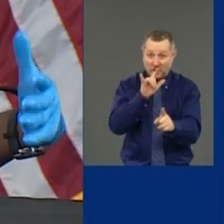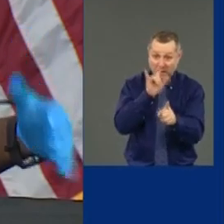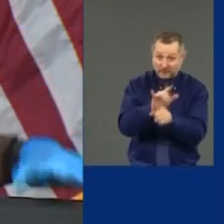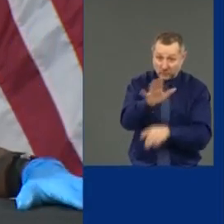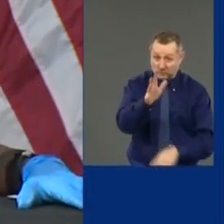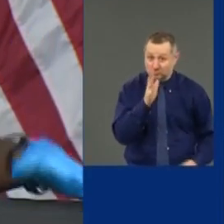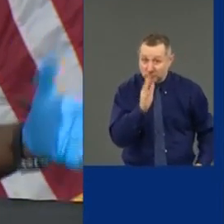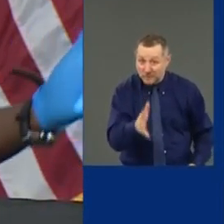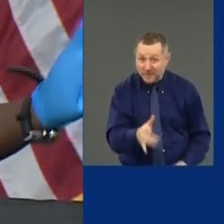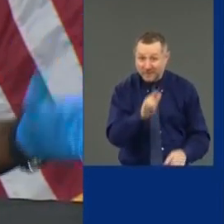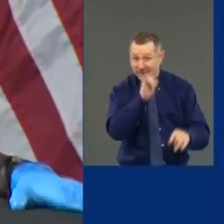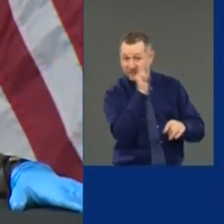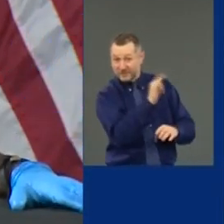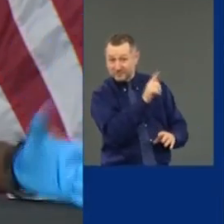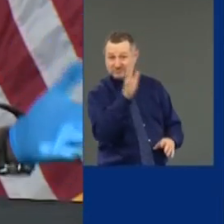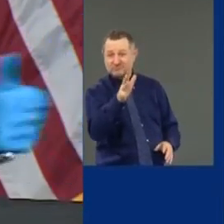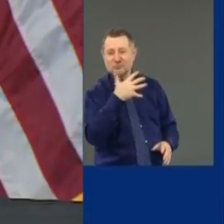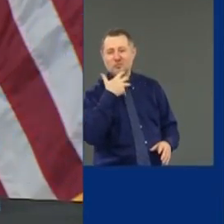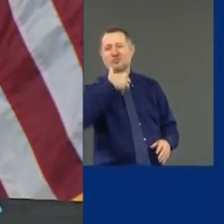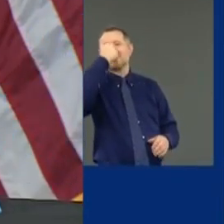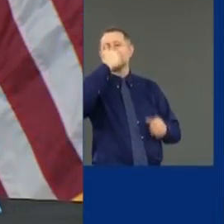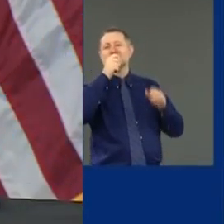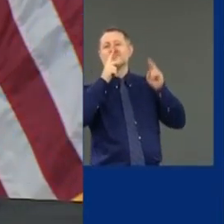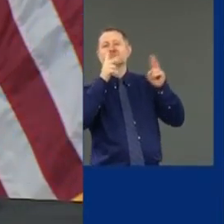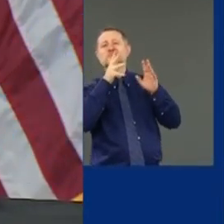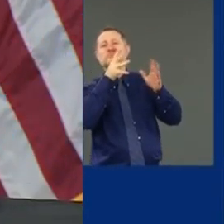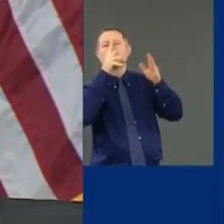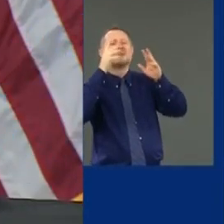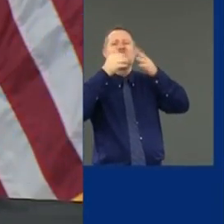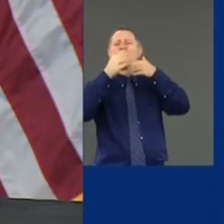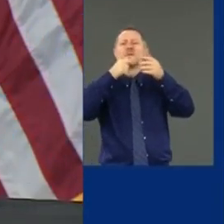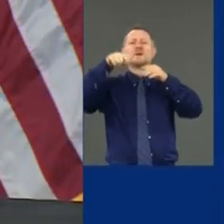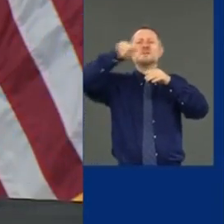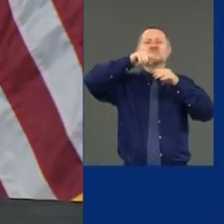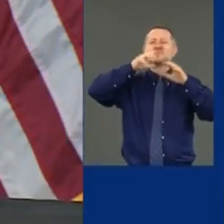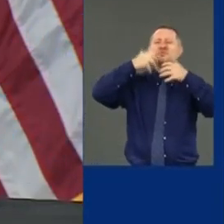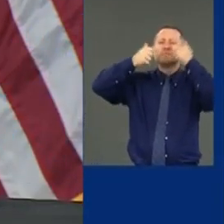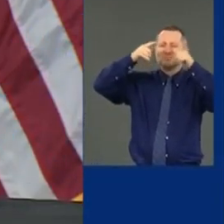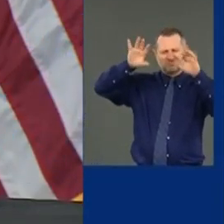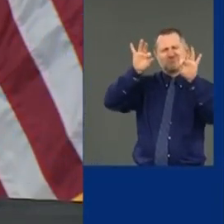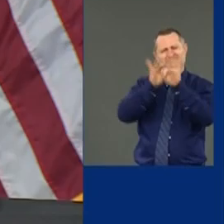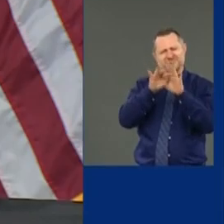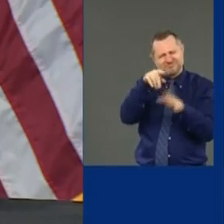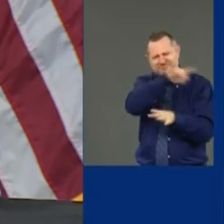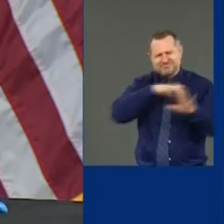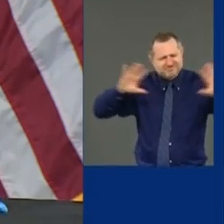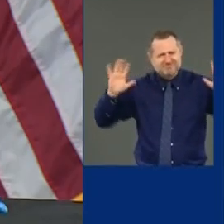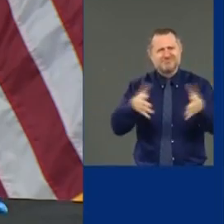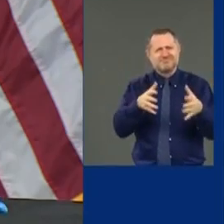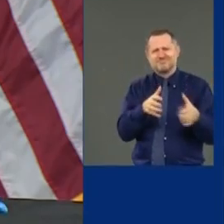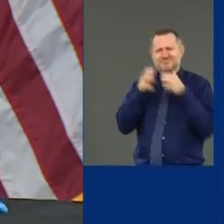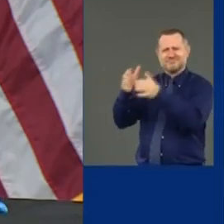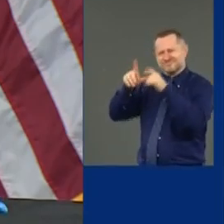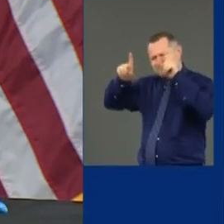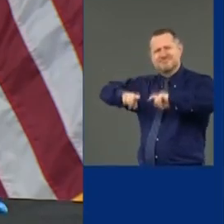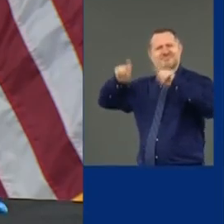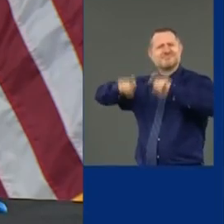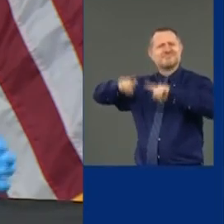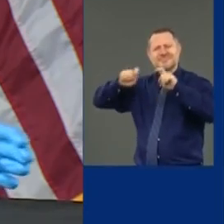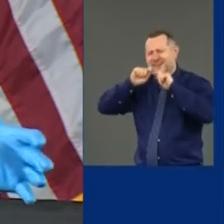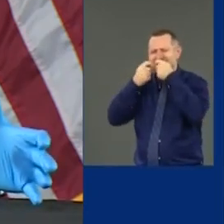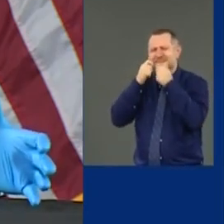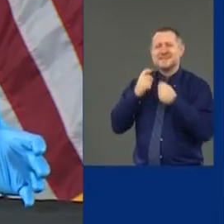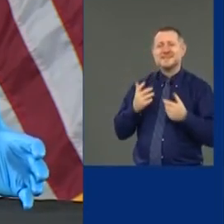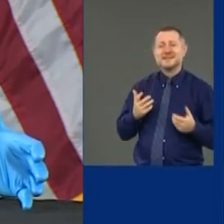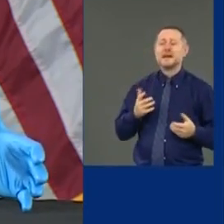your elderly mother, your elderly anybody, you should get tested. And it's not just, you know,